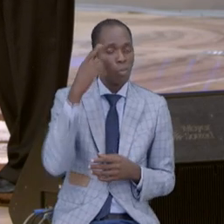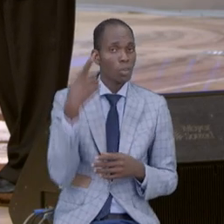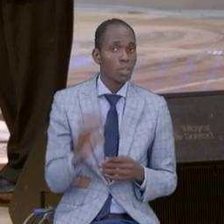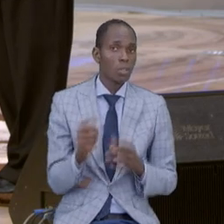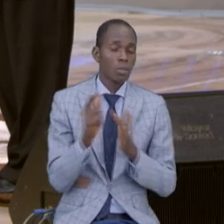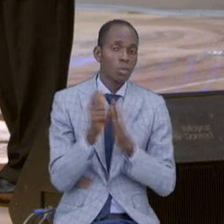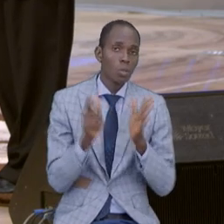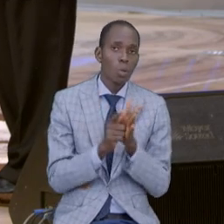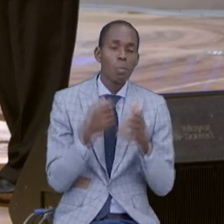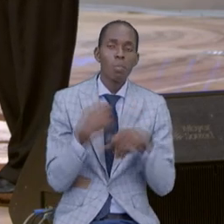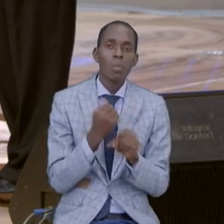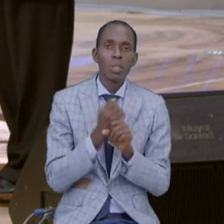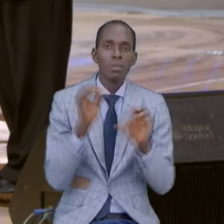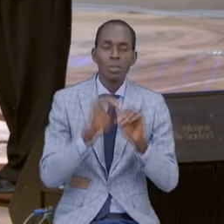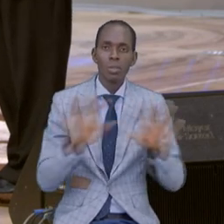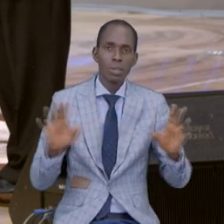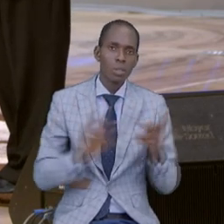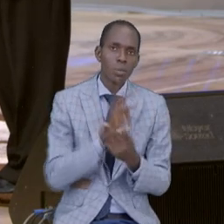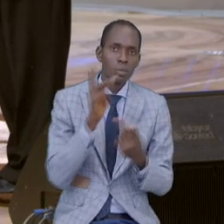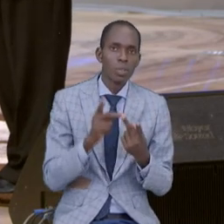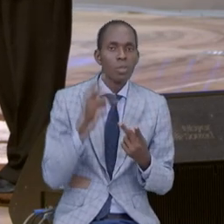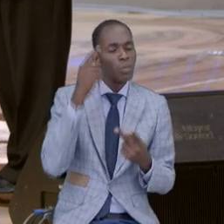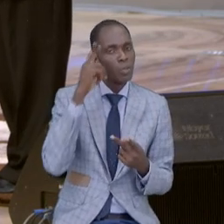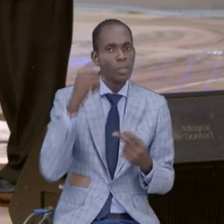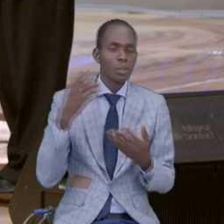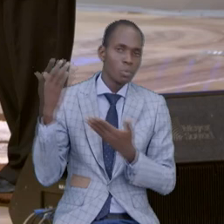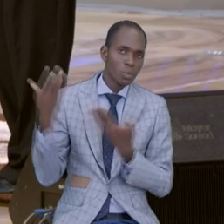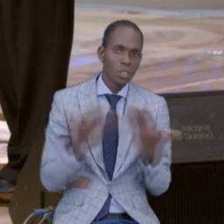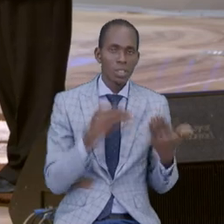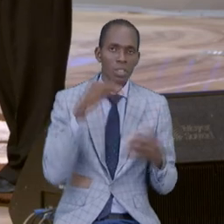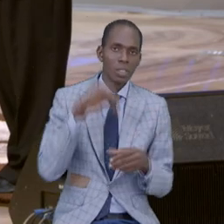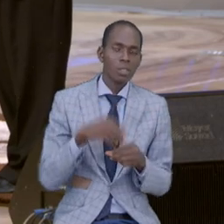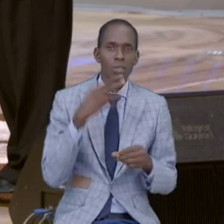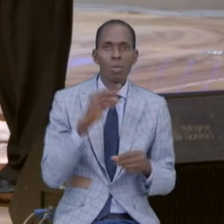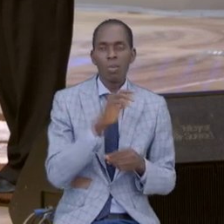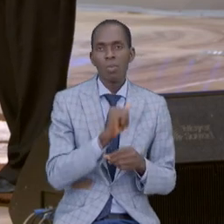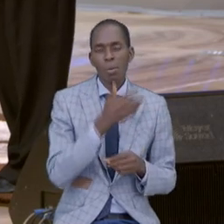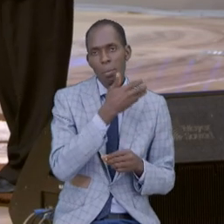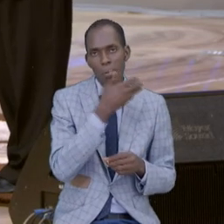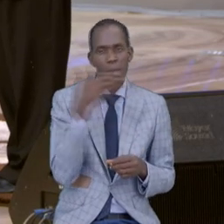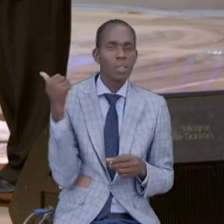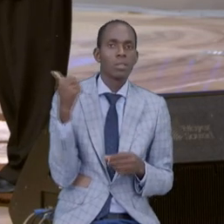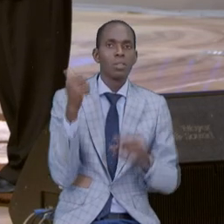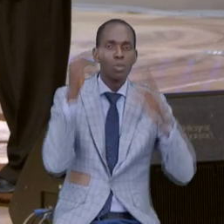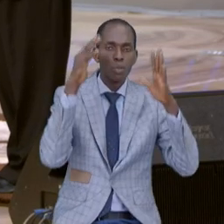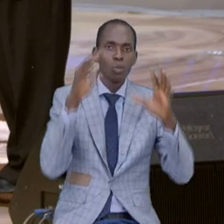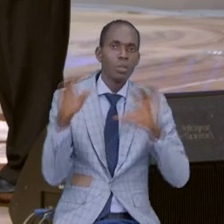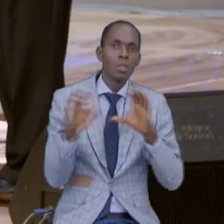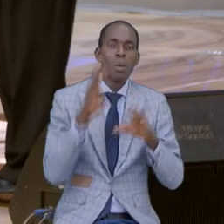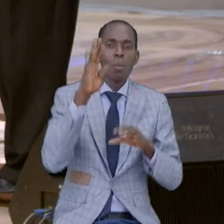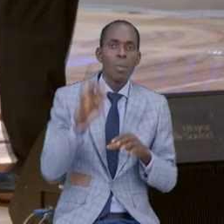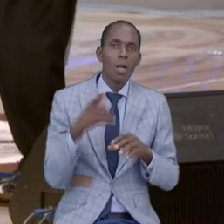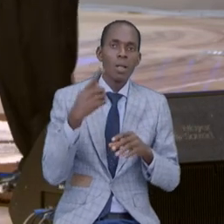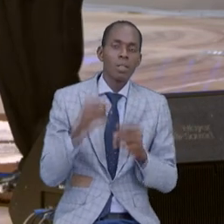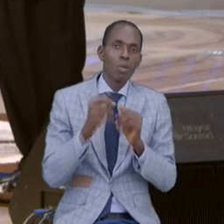made nothing perfect, but the bringing in of a better hope did, by the which